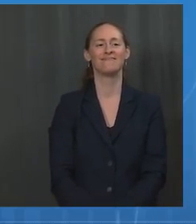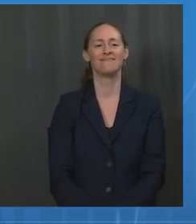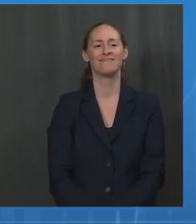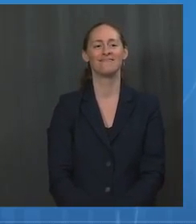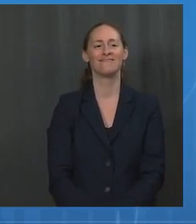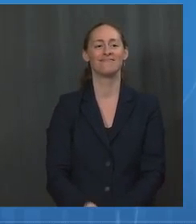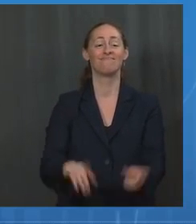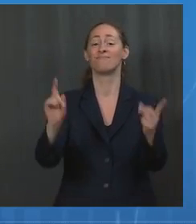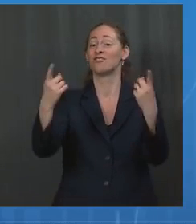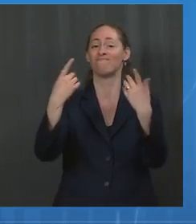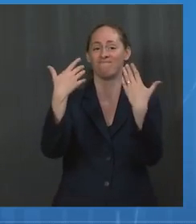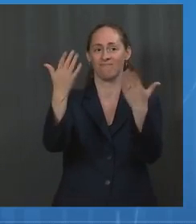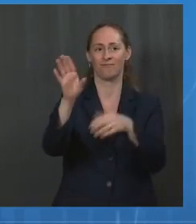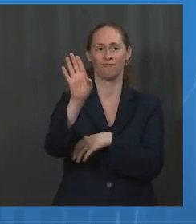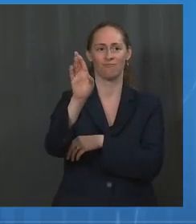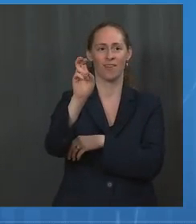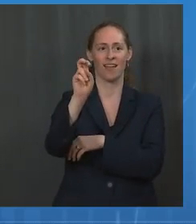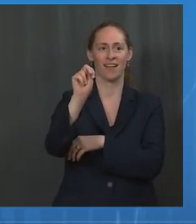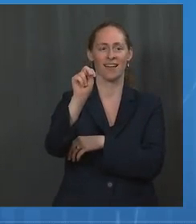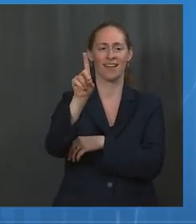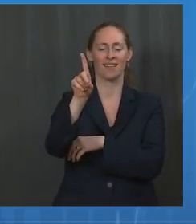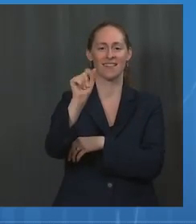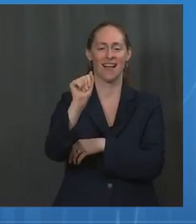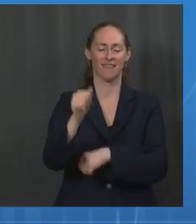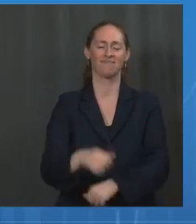at WebMD.